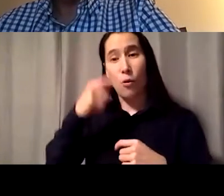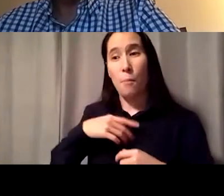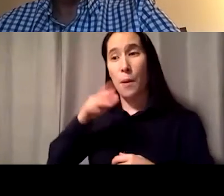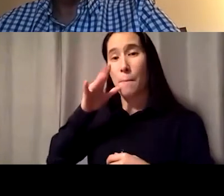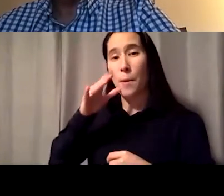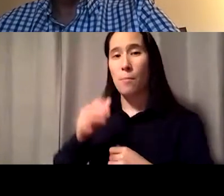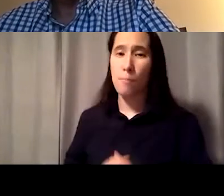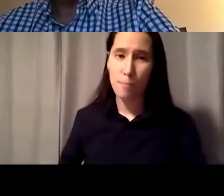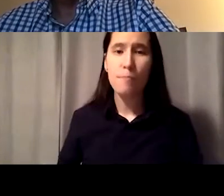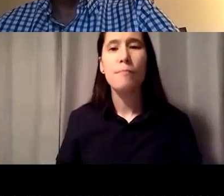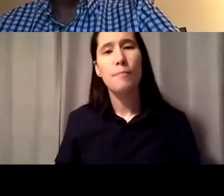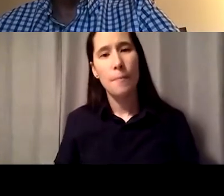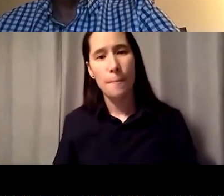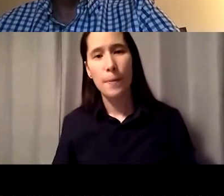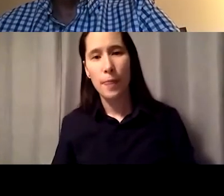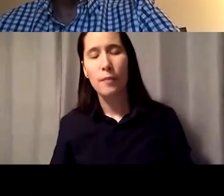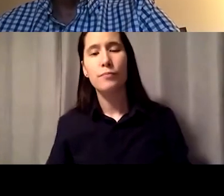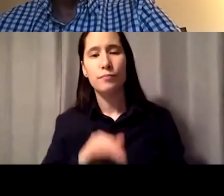Christelle, let's bring it over to you.